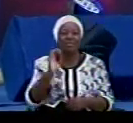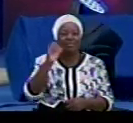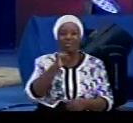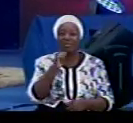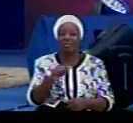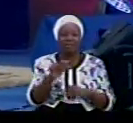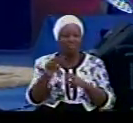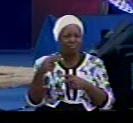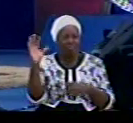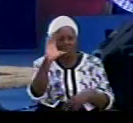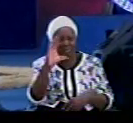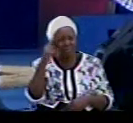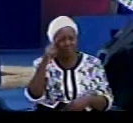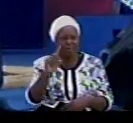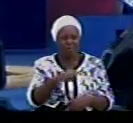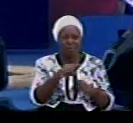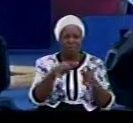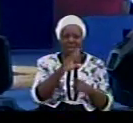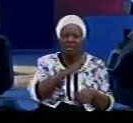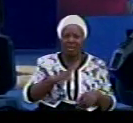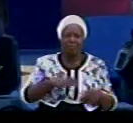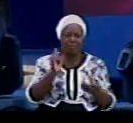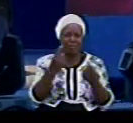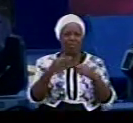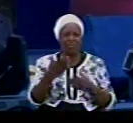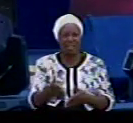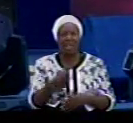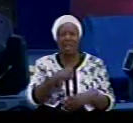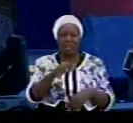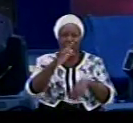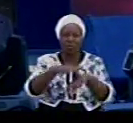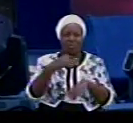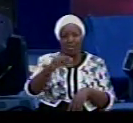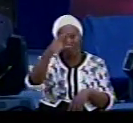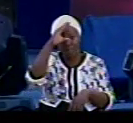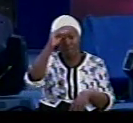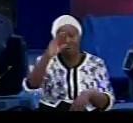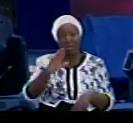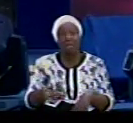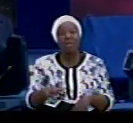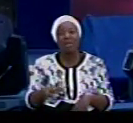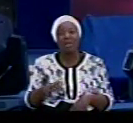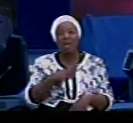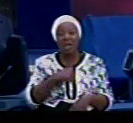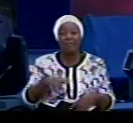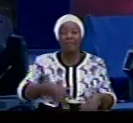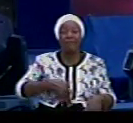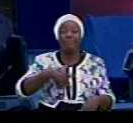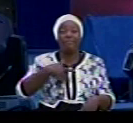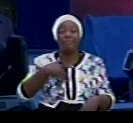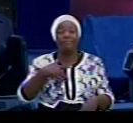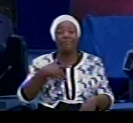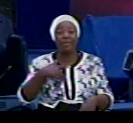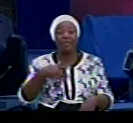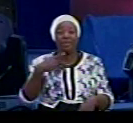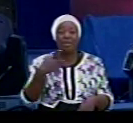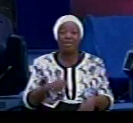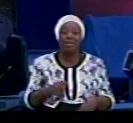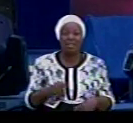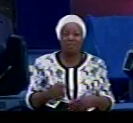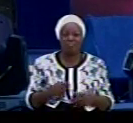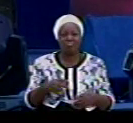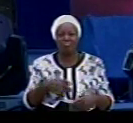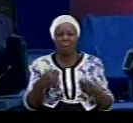when Christ will come there and touch the boy and feel the sensation on the